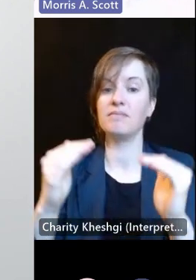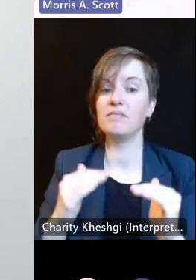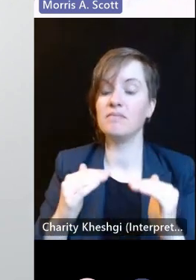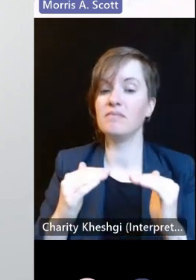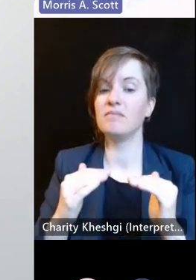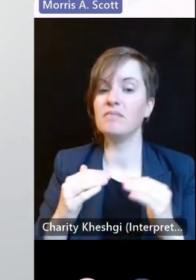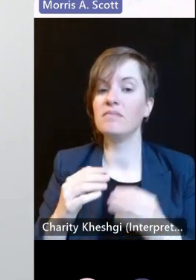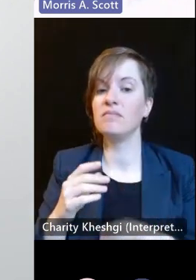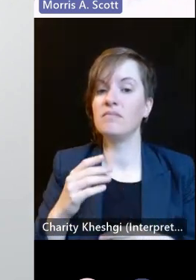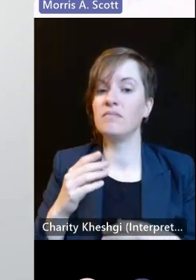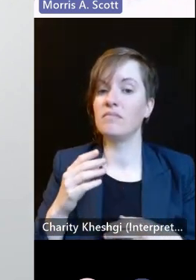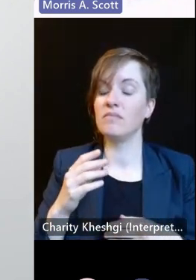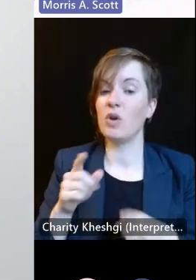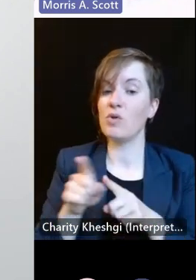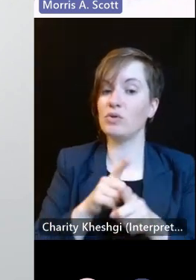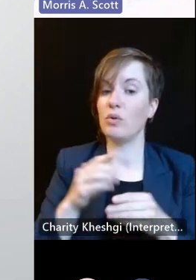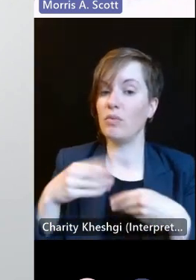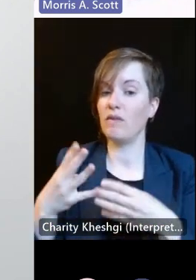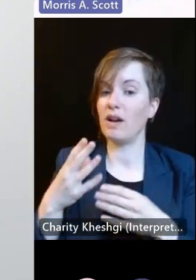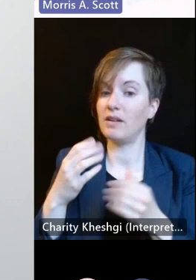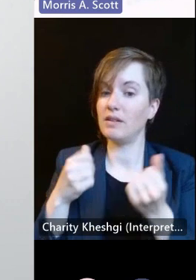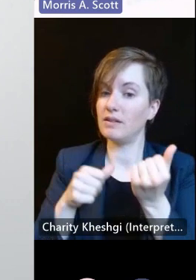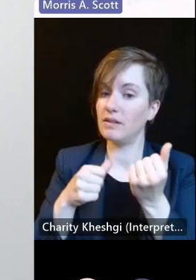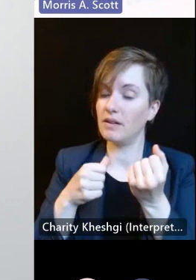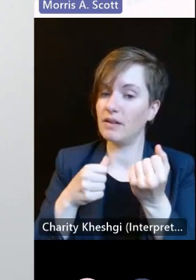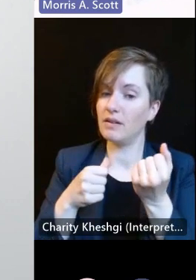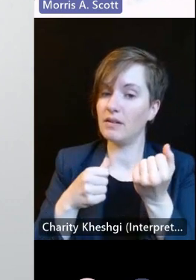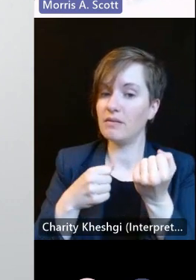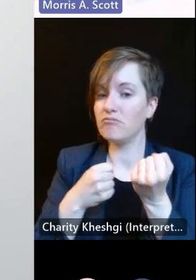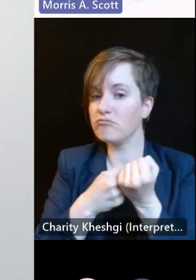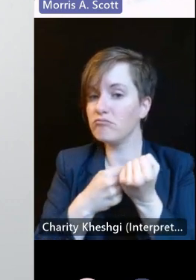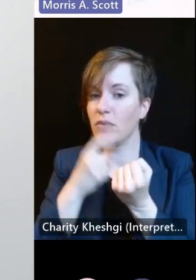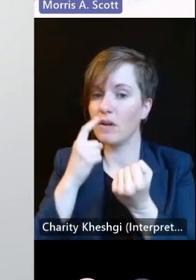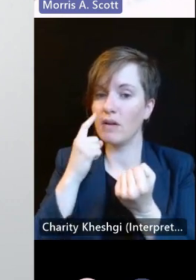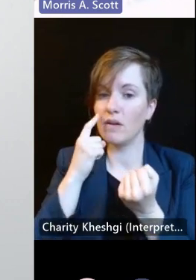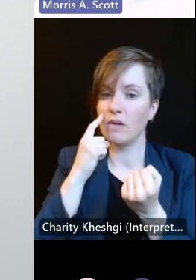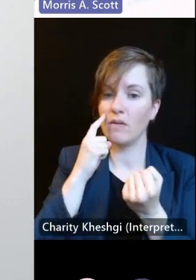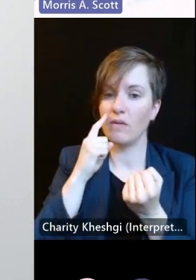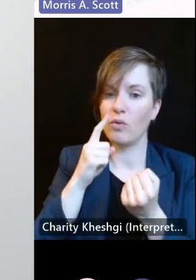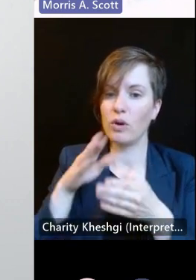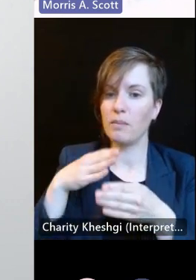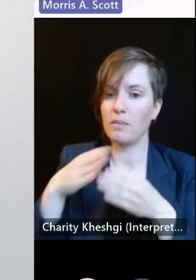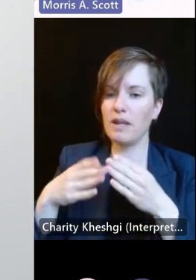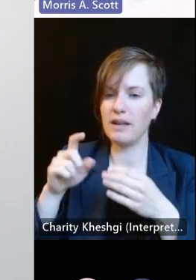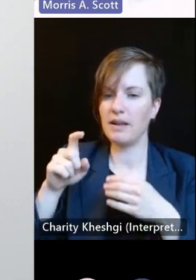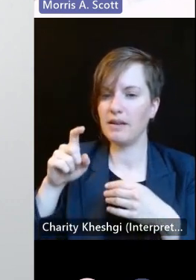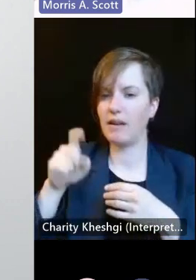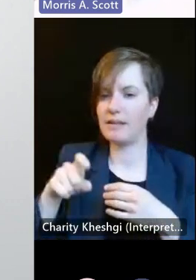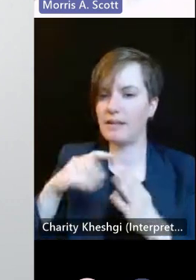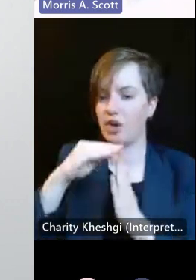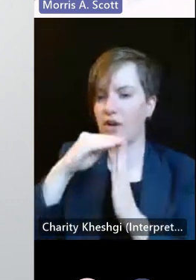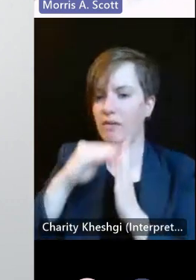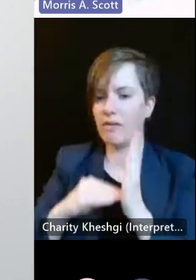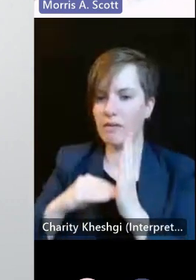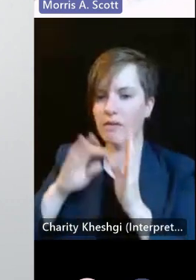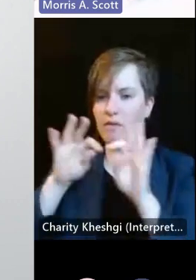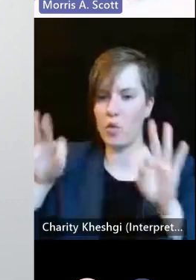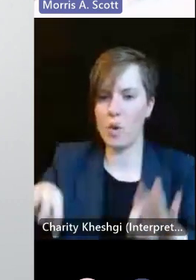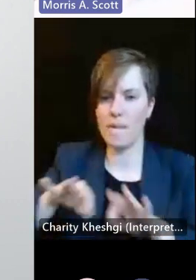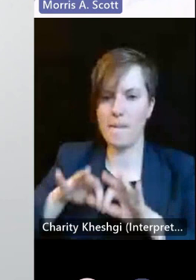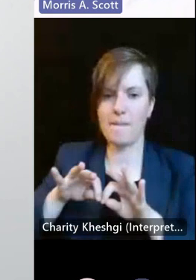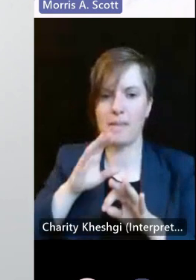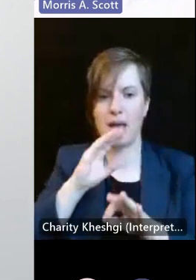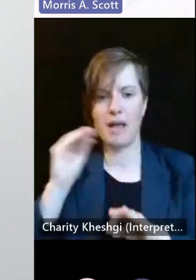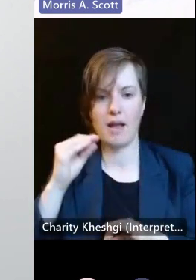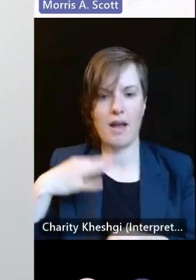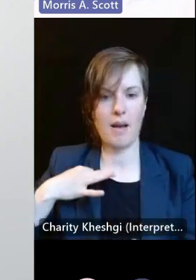individuals that might have cognitive or psychiatric disabilities, so just providing assistance in completing the necessary